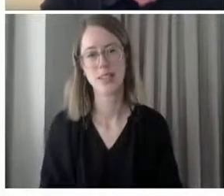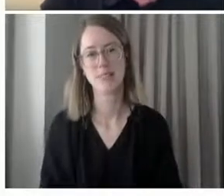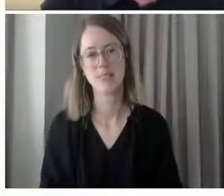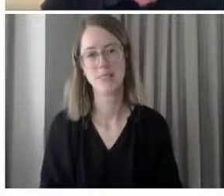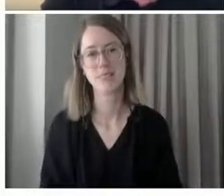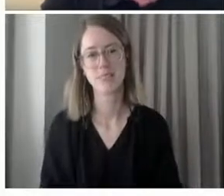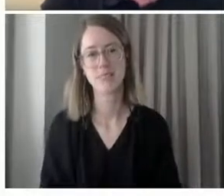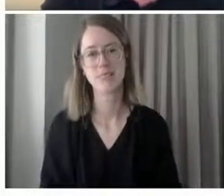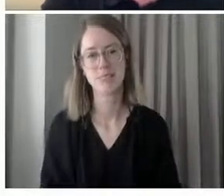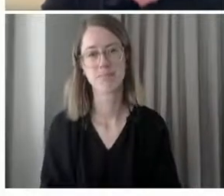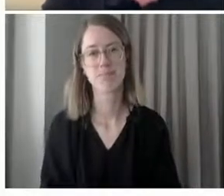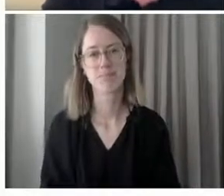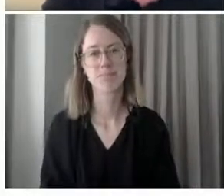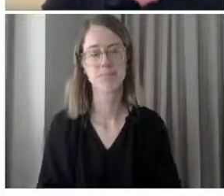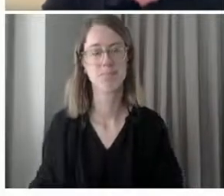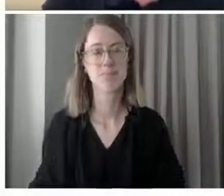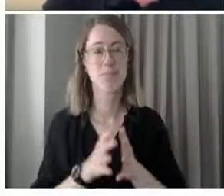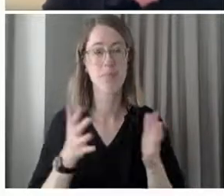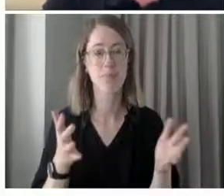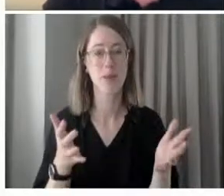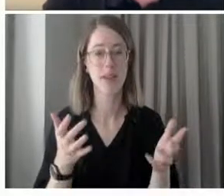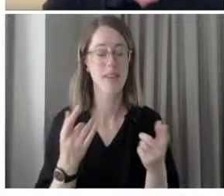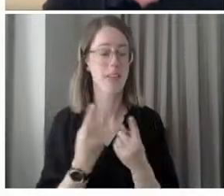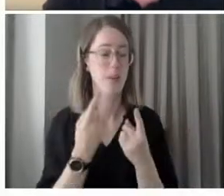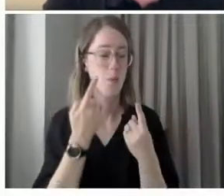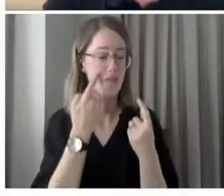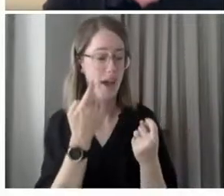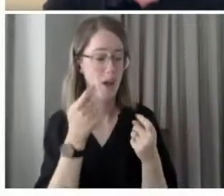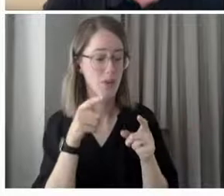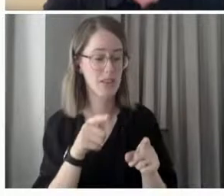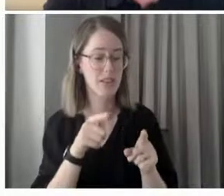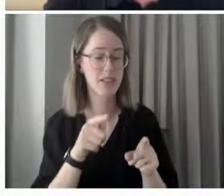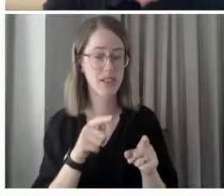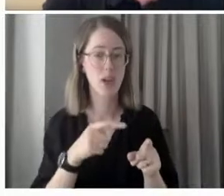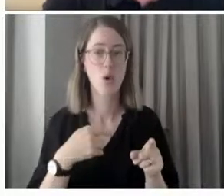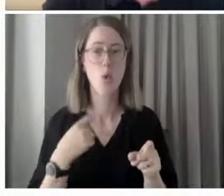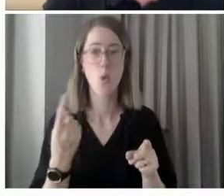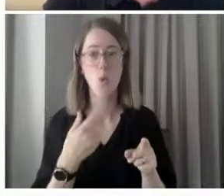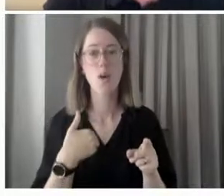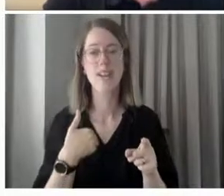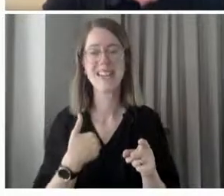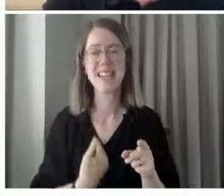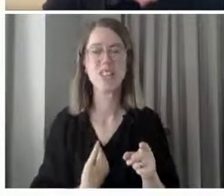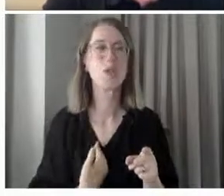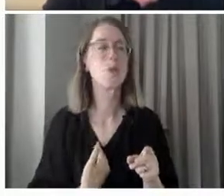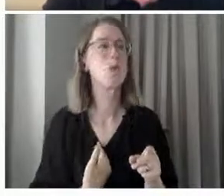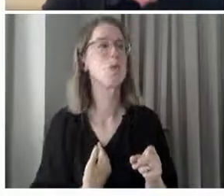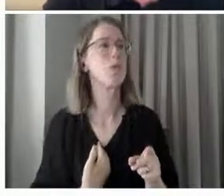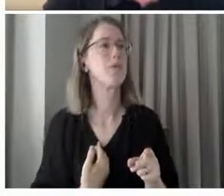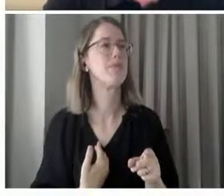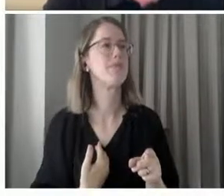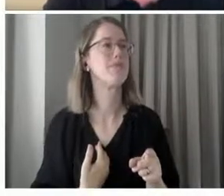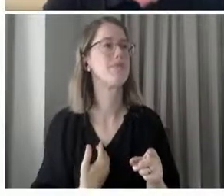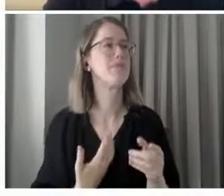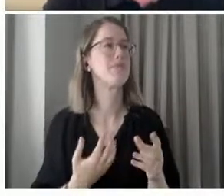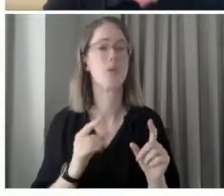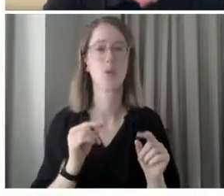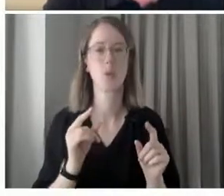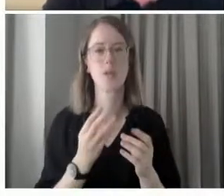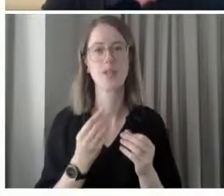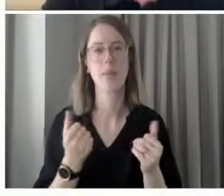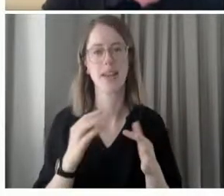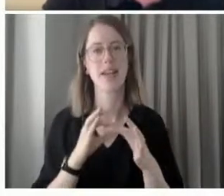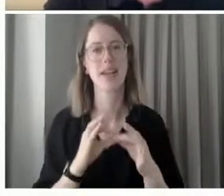one of the biggest findings of this study is we really, really need to do something about